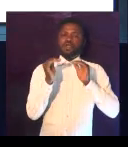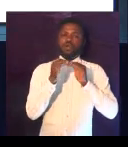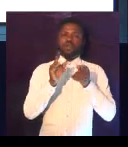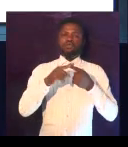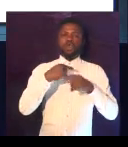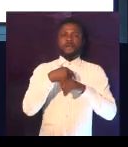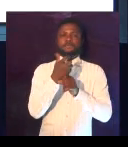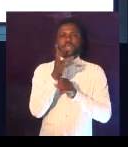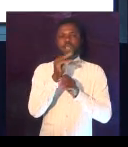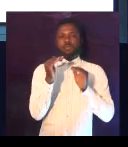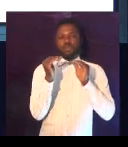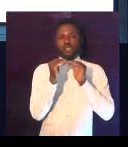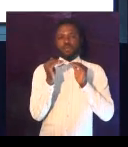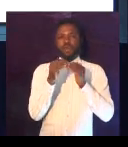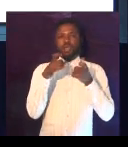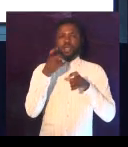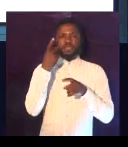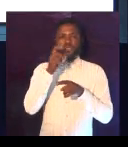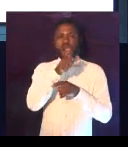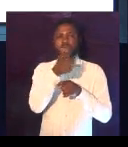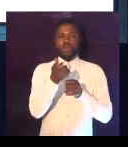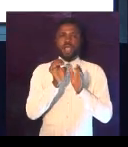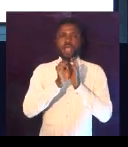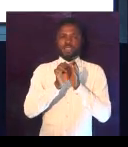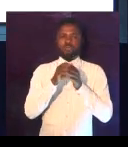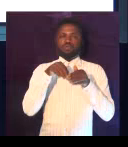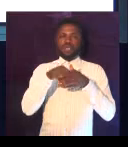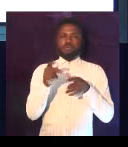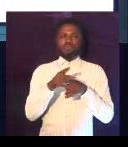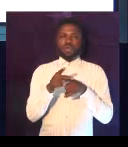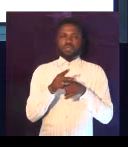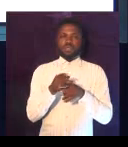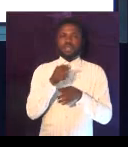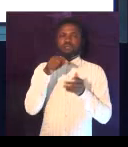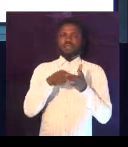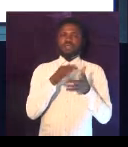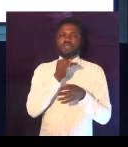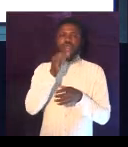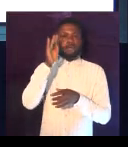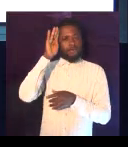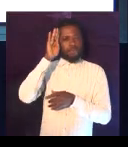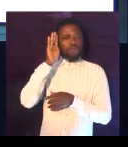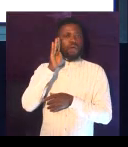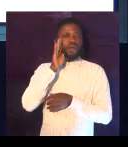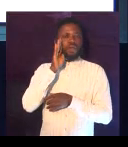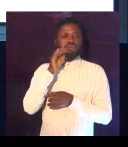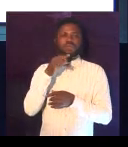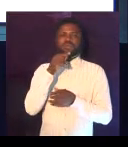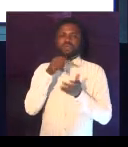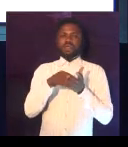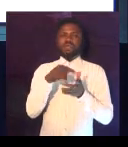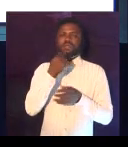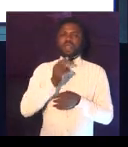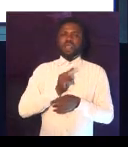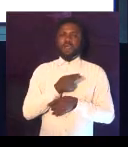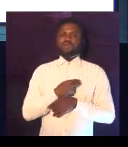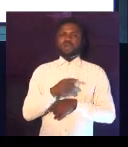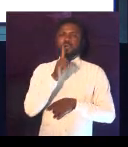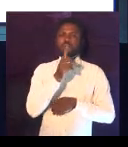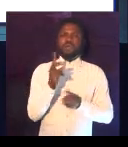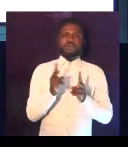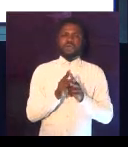equally to make them equal. Okay, let's see another example in practice. Now, this is Bukola. This tells